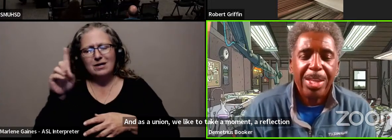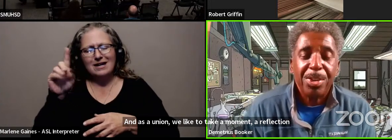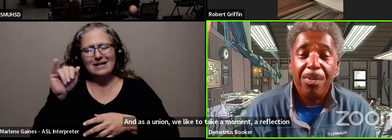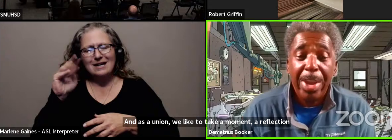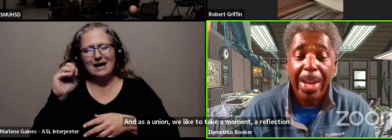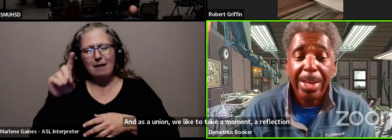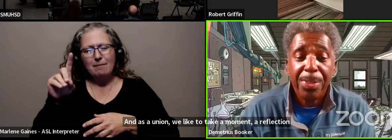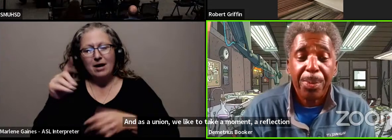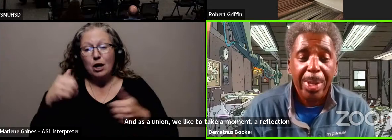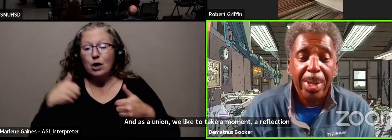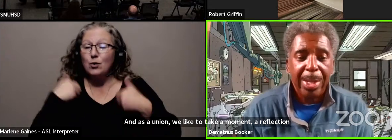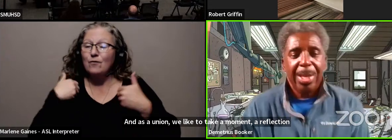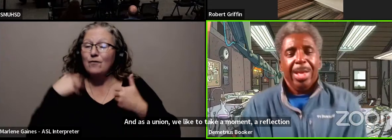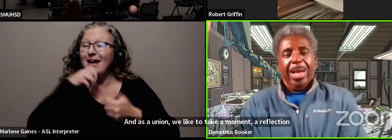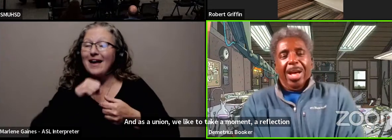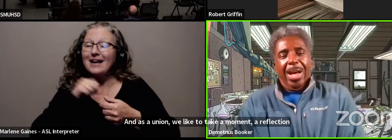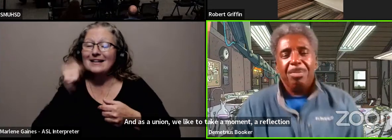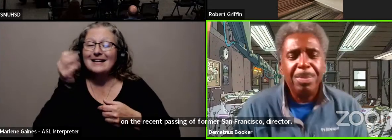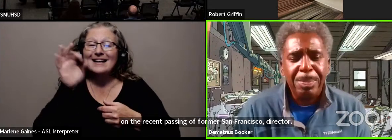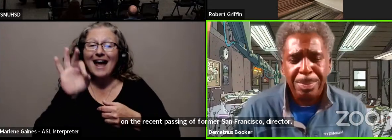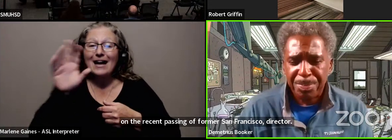youthful age of 93.